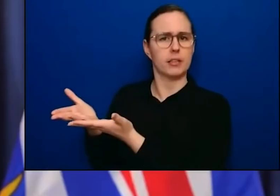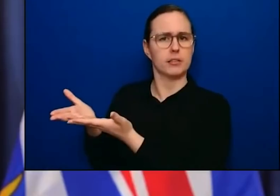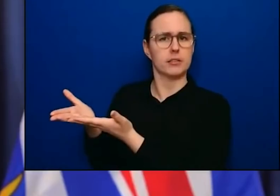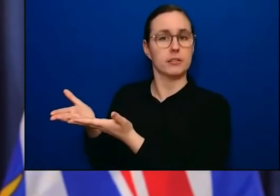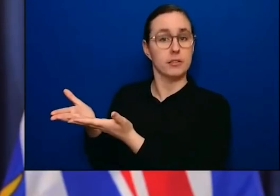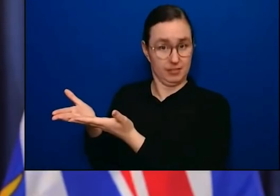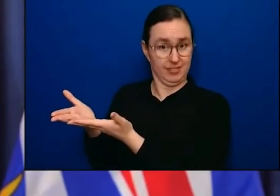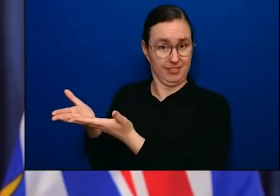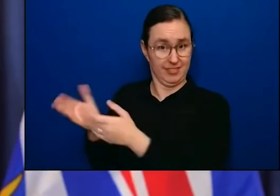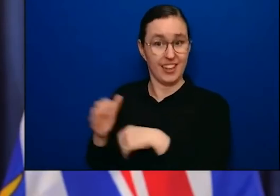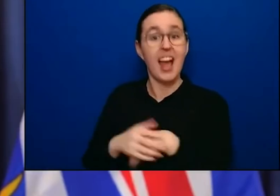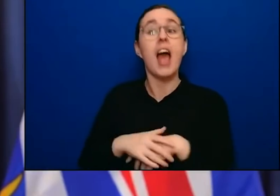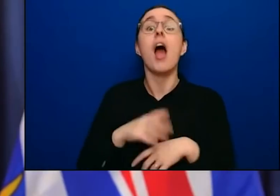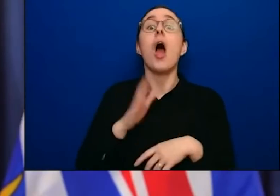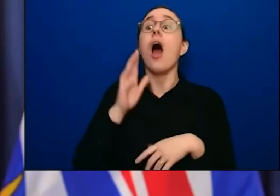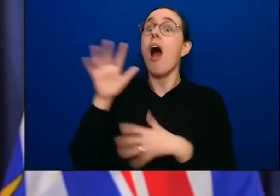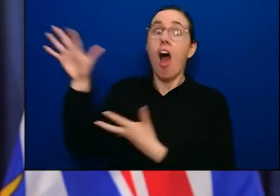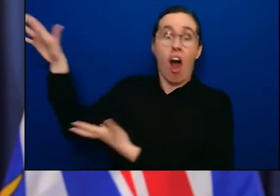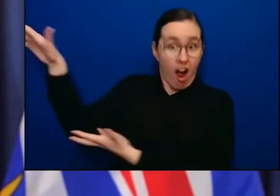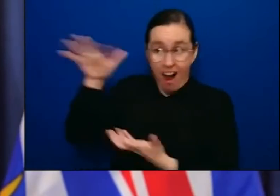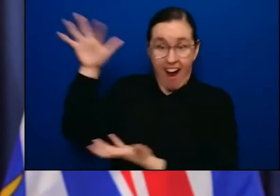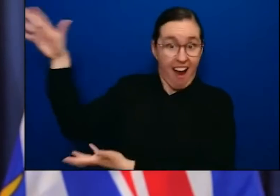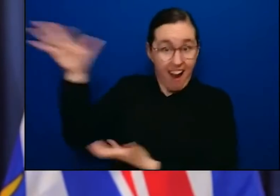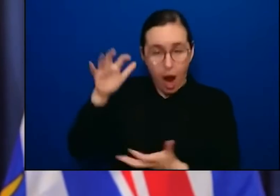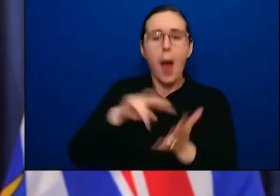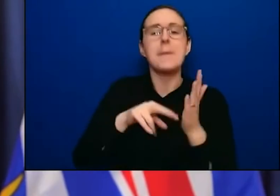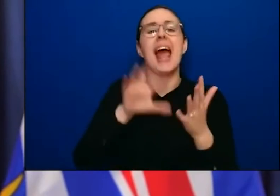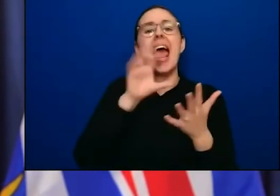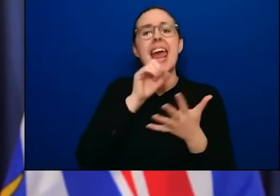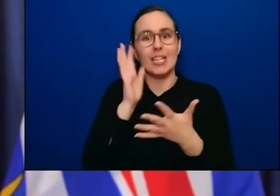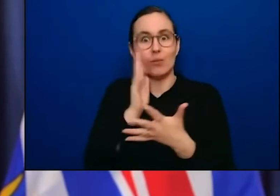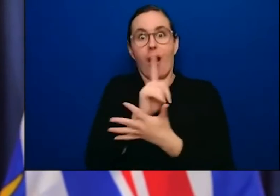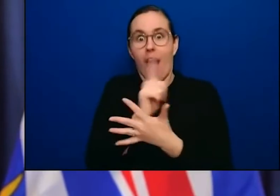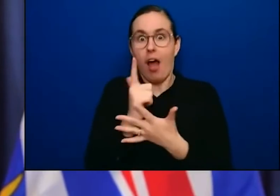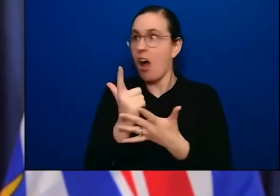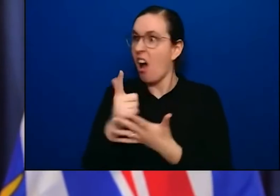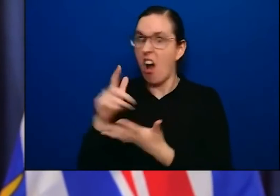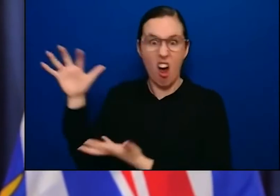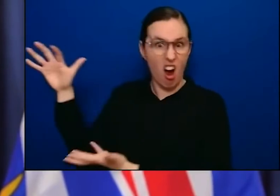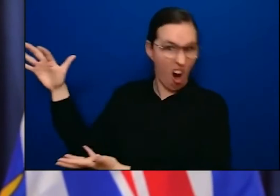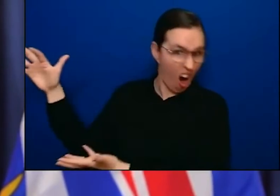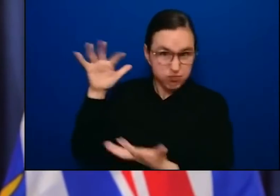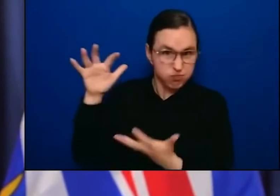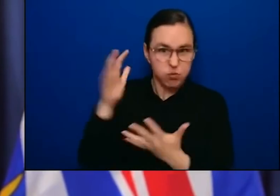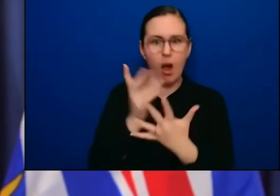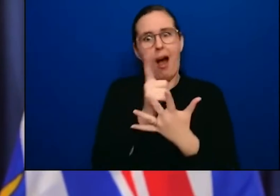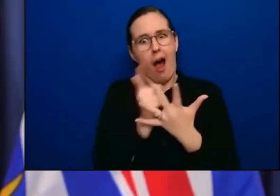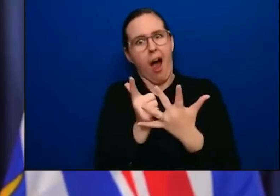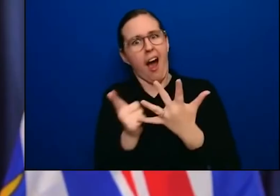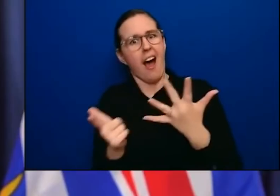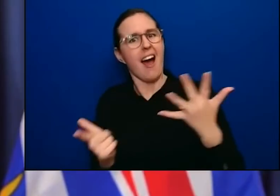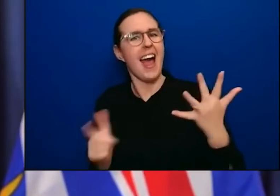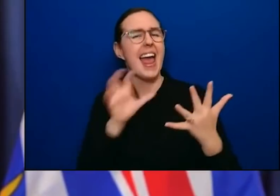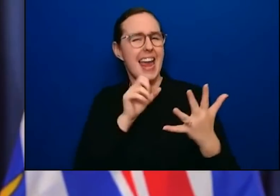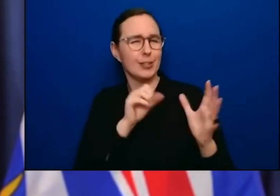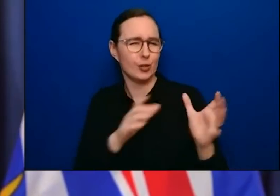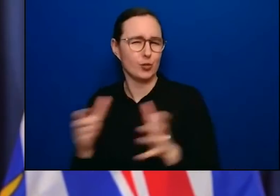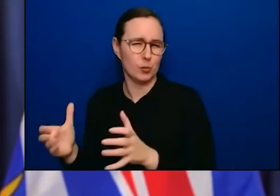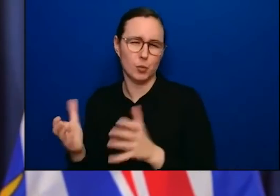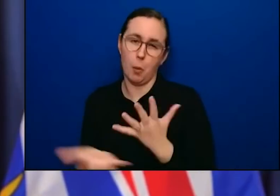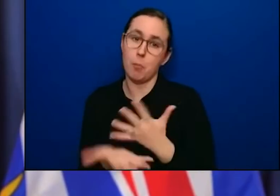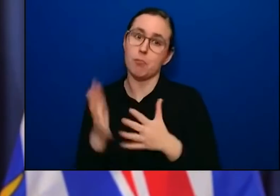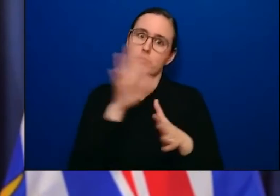tests in. So we moved a very significant number of rapid tests to schools last week. We've started the process of going through